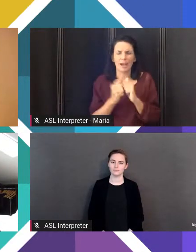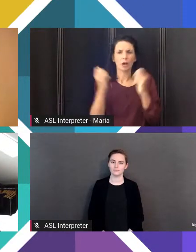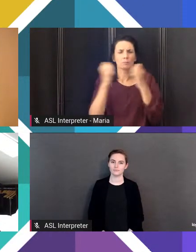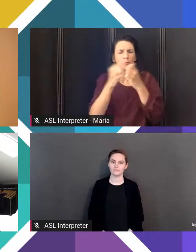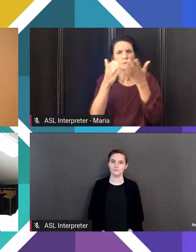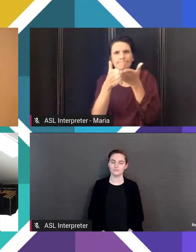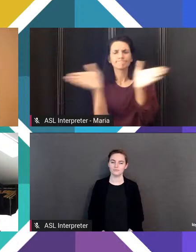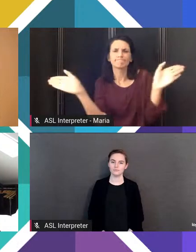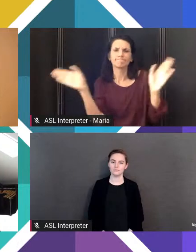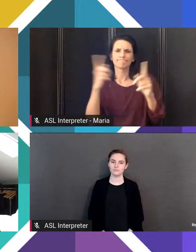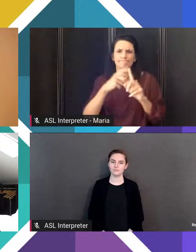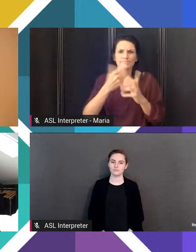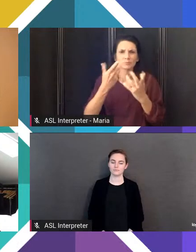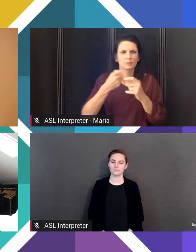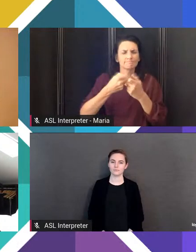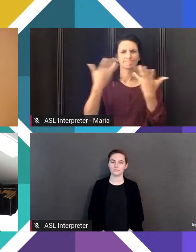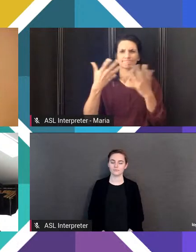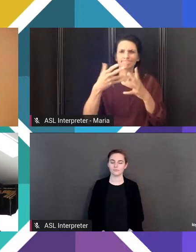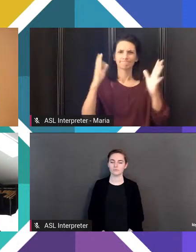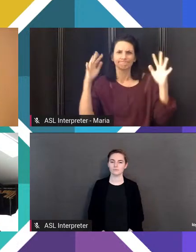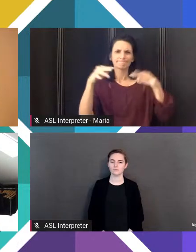of equity accountability?